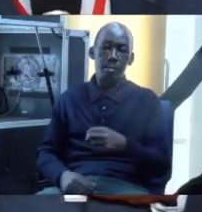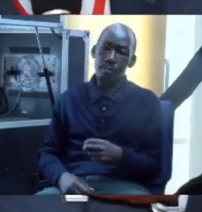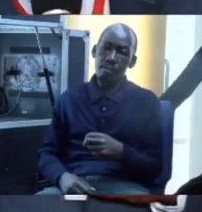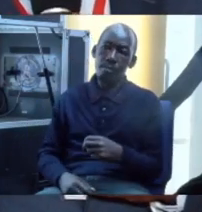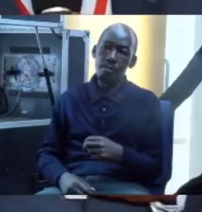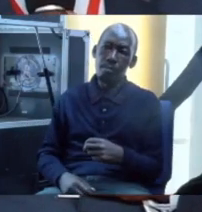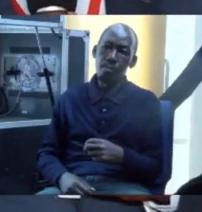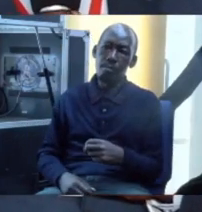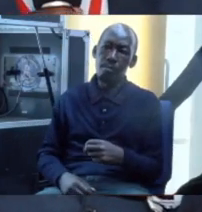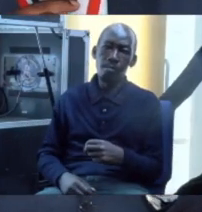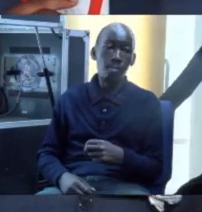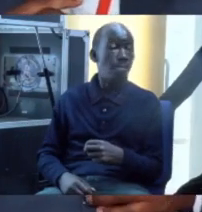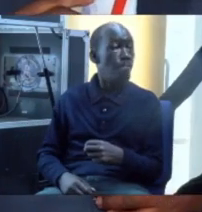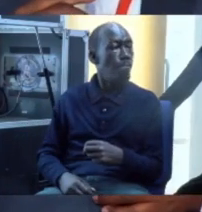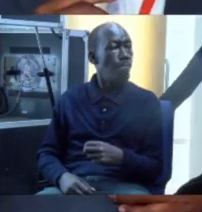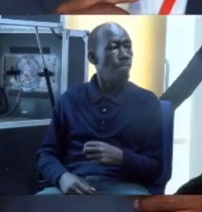Yesu.